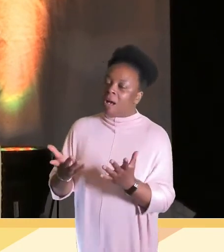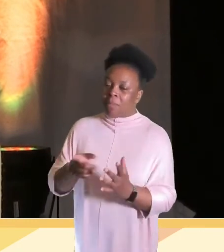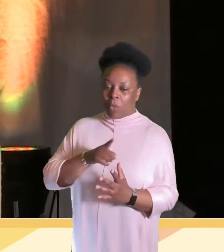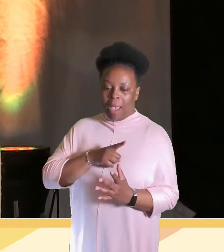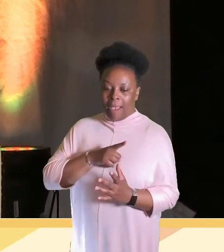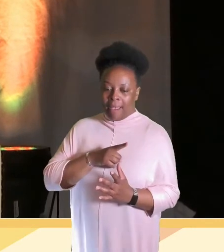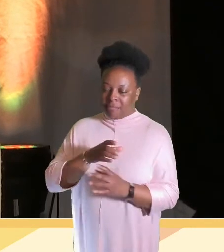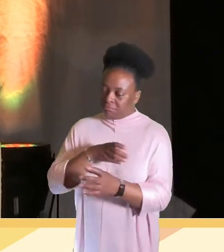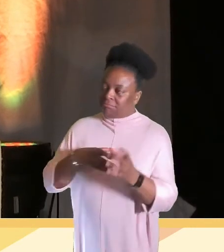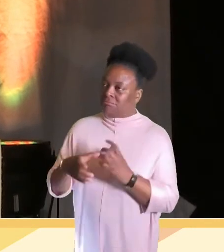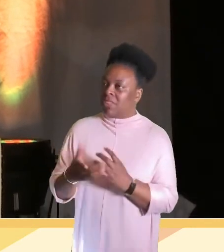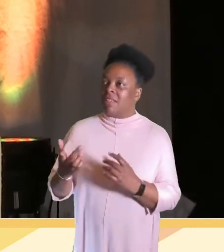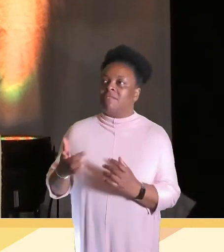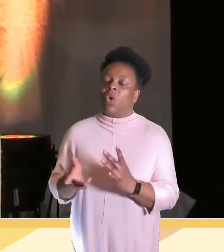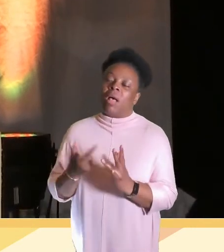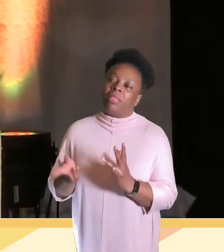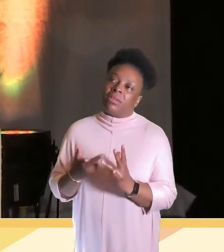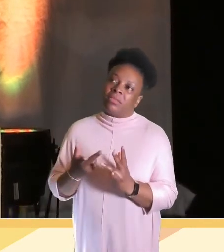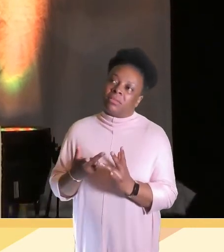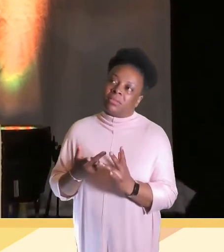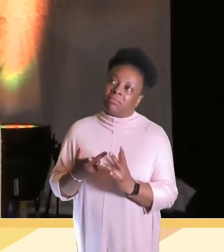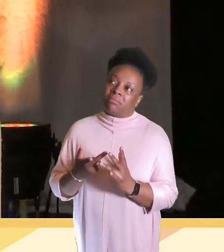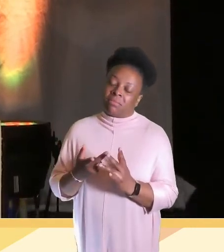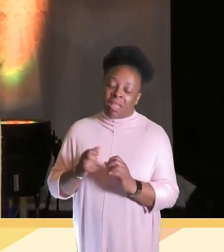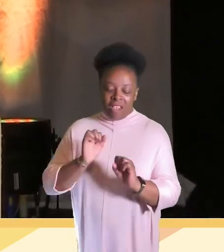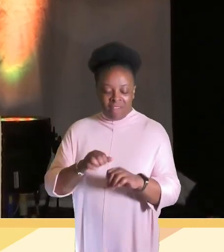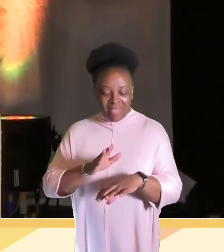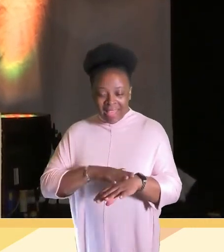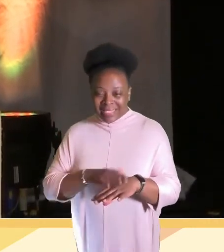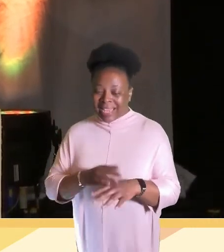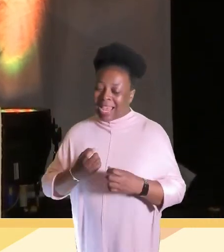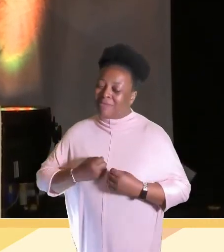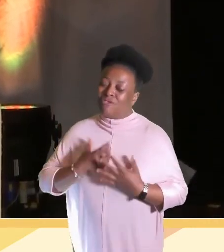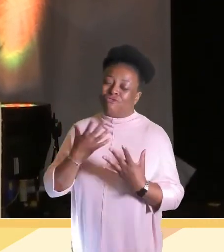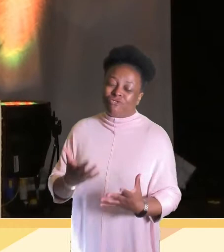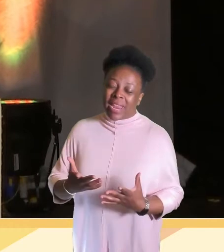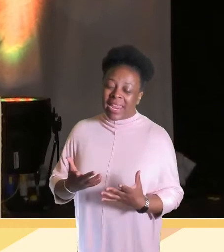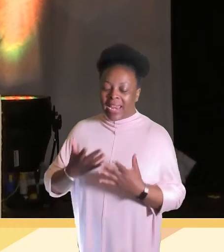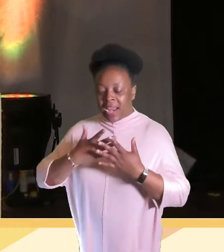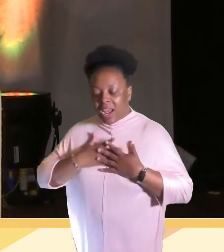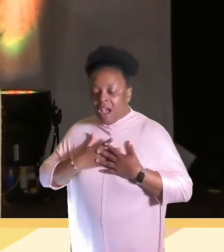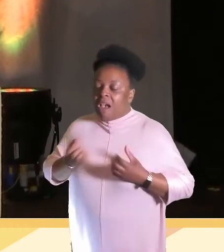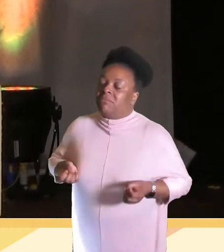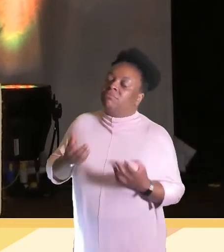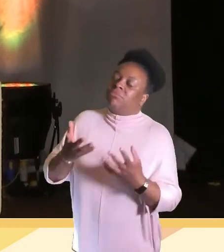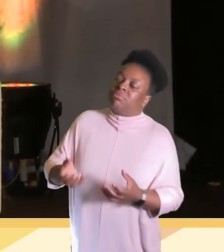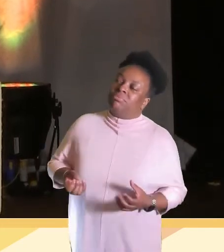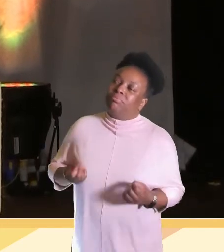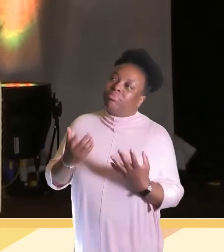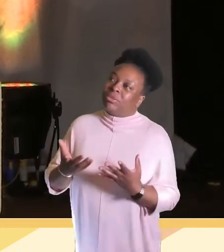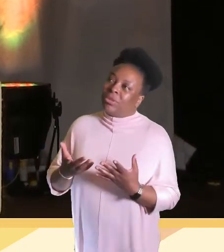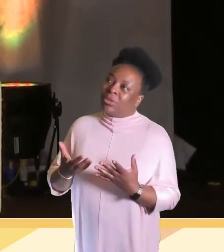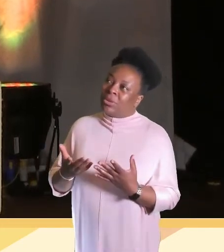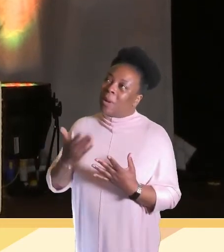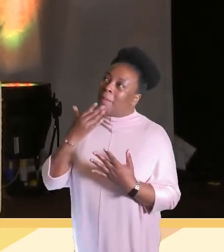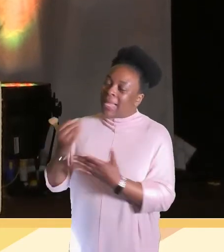practically, for time given freely, for love expressed generously, and we ask that you would re-energize us